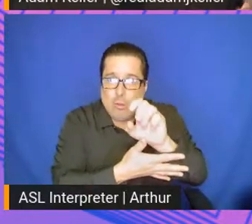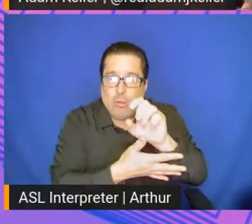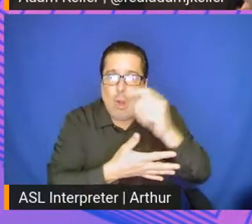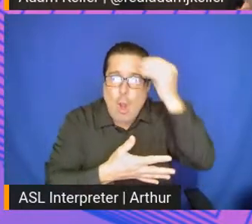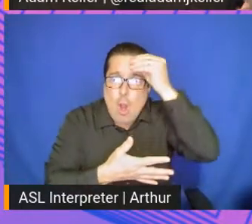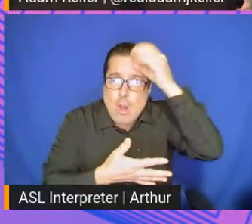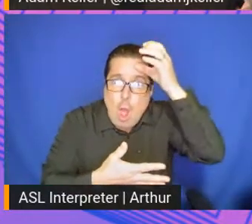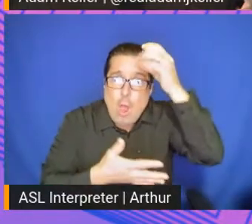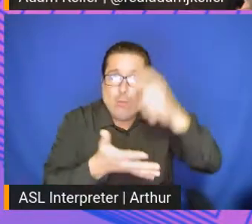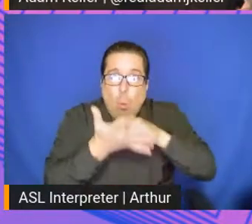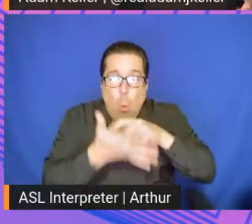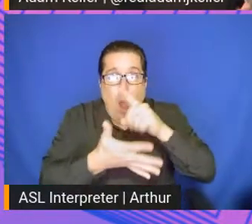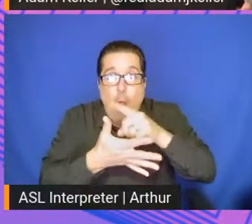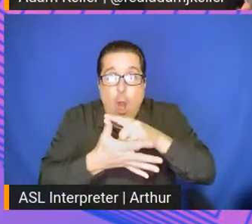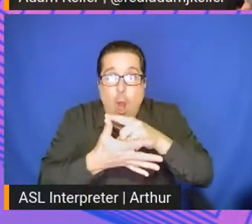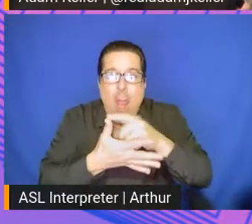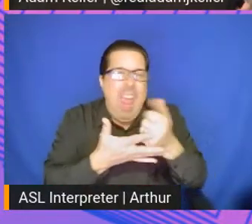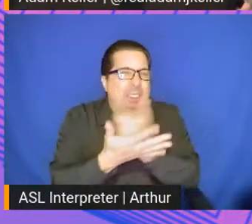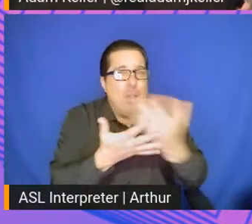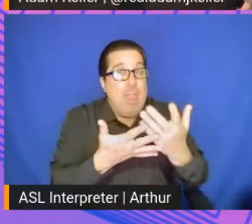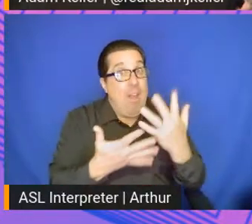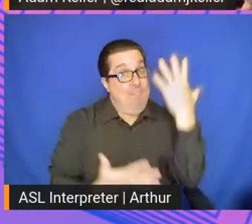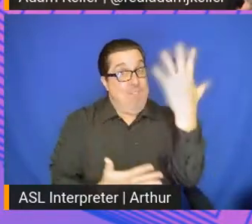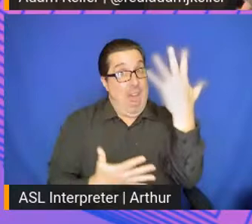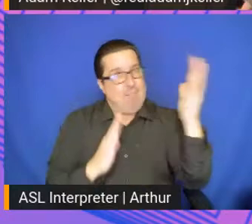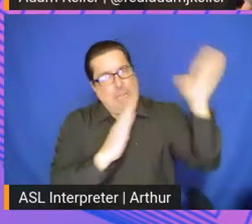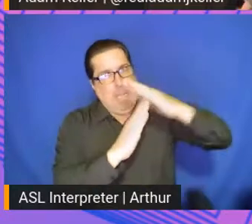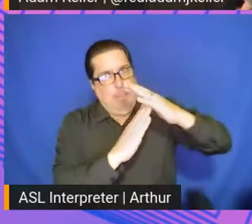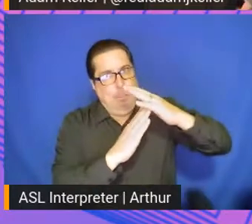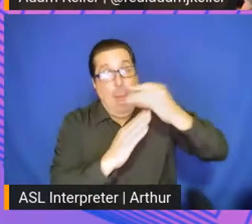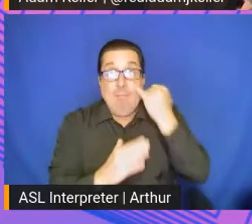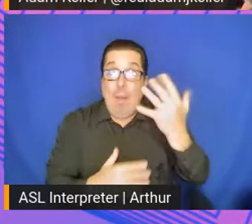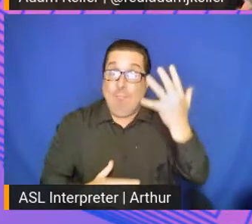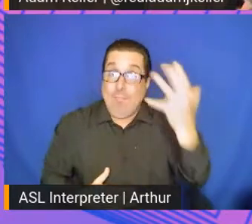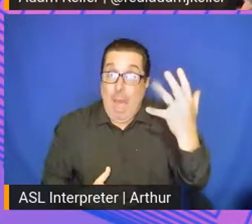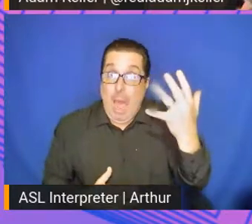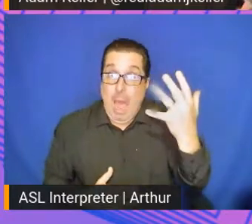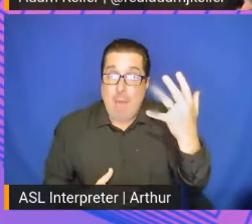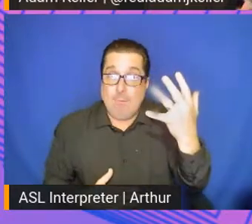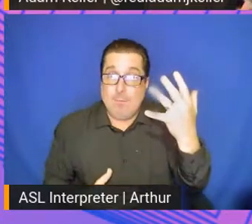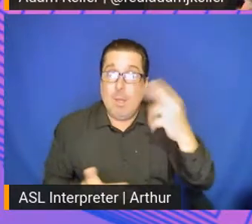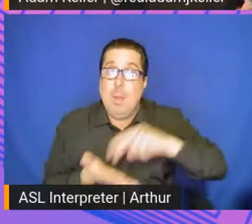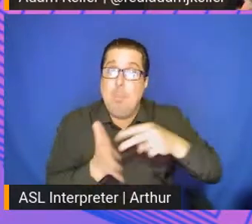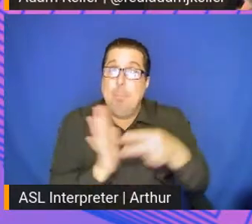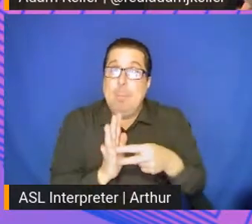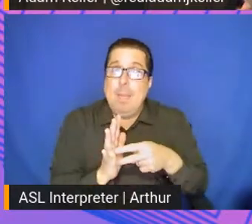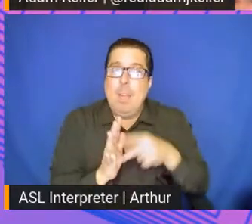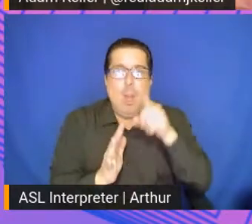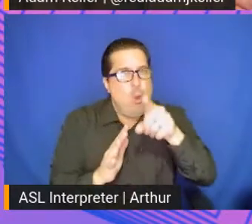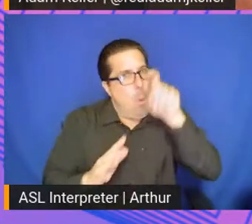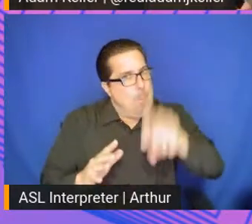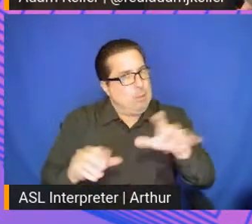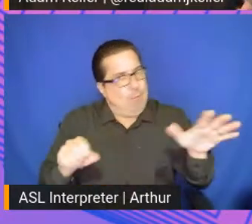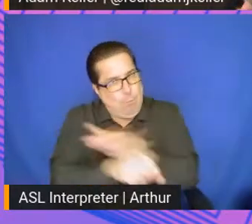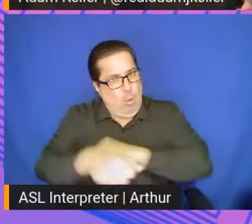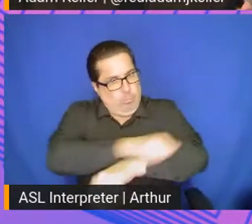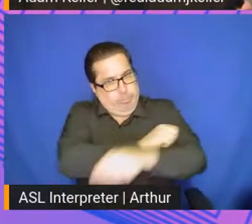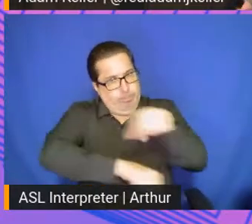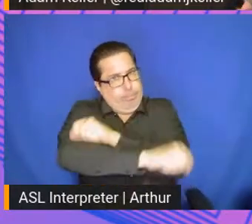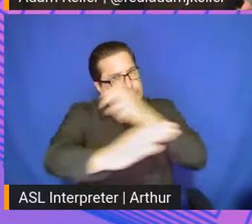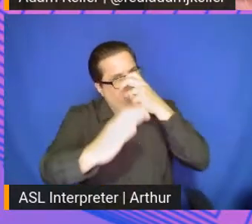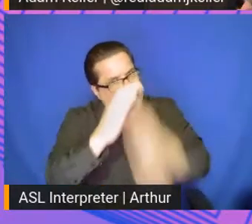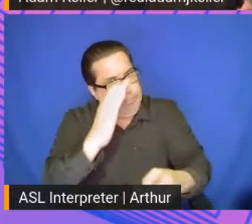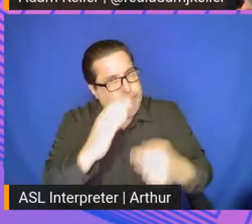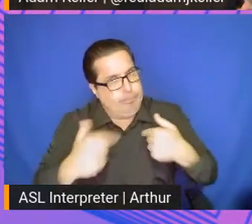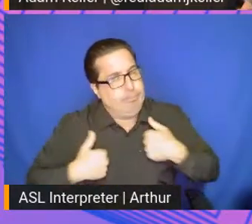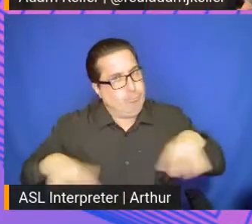with 5 being the most of that. So if it's a 5, that means you have to really, be all in on that. And if it's 0,